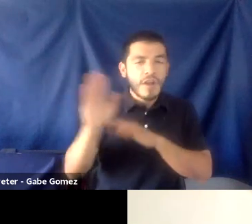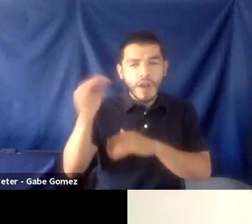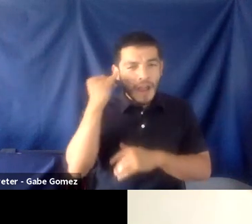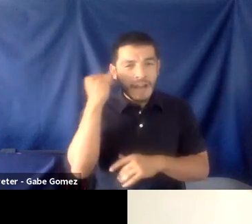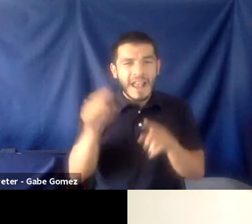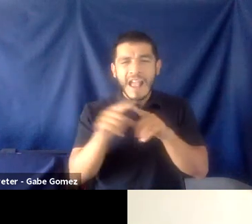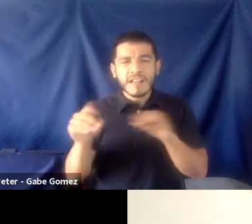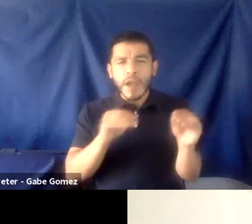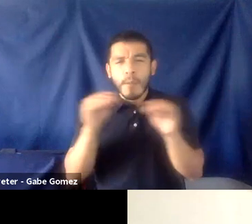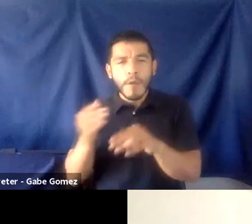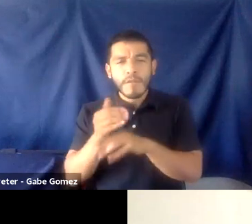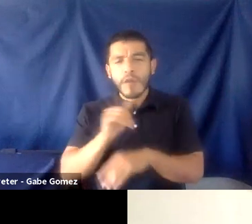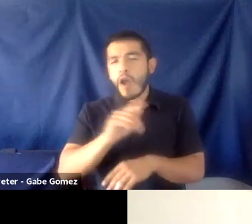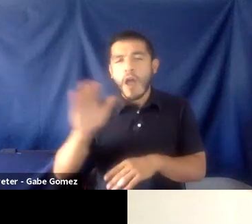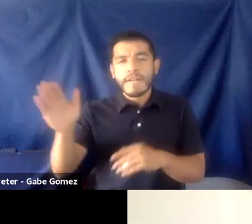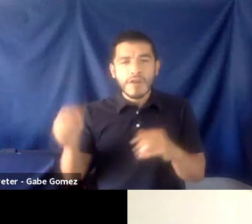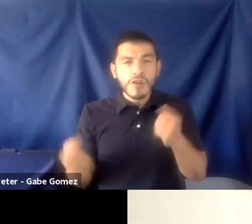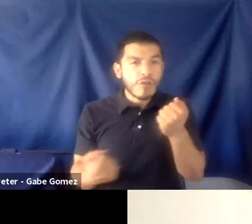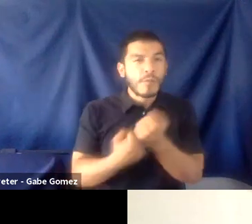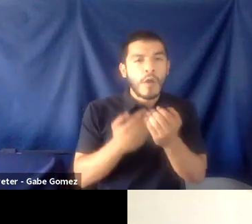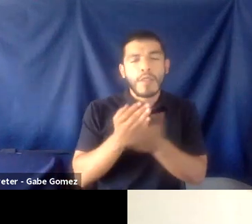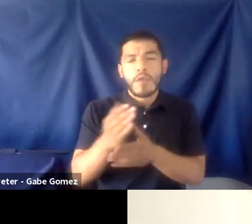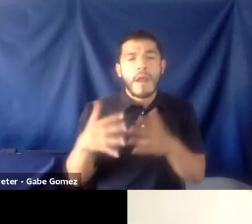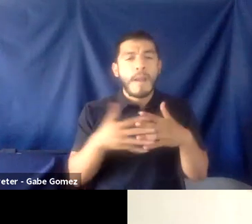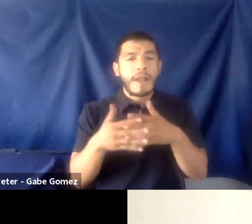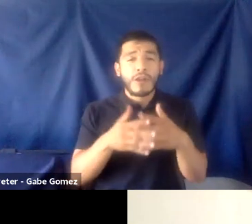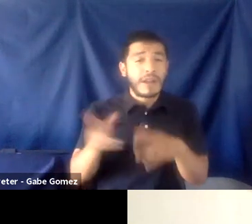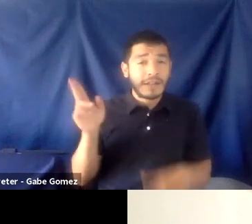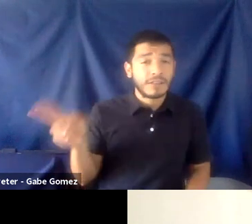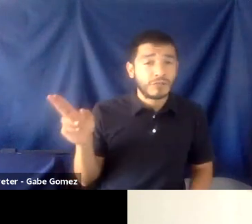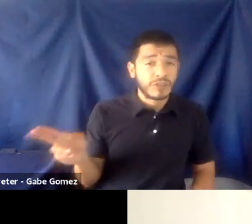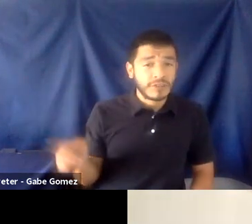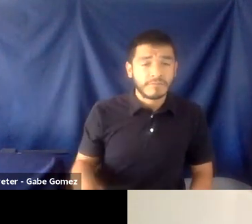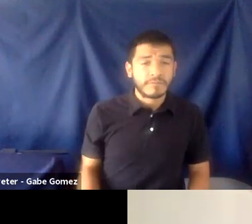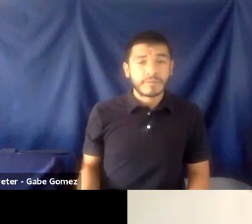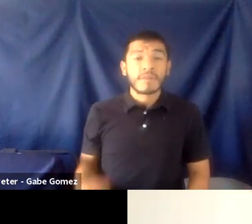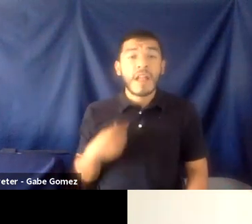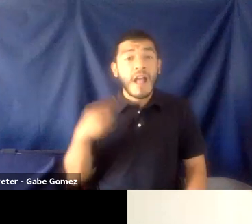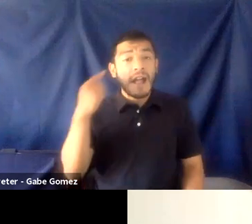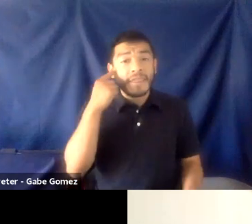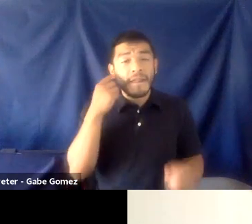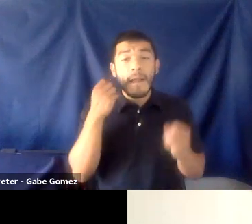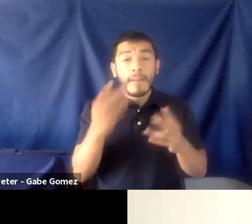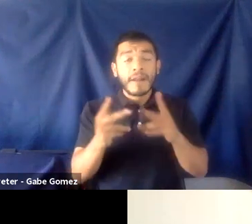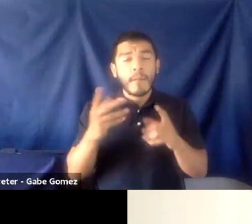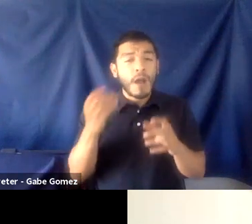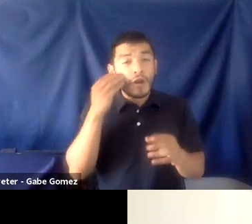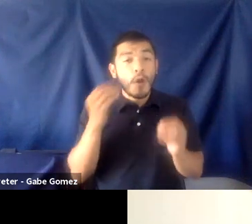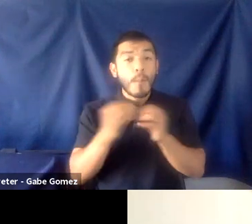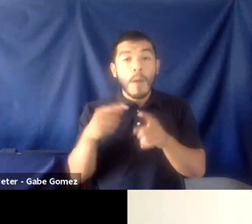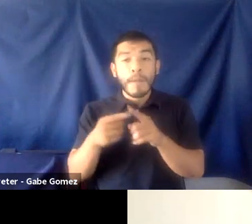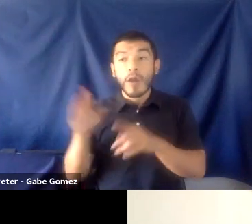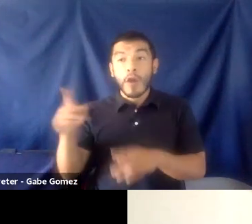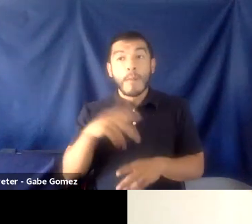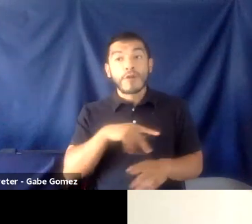these movements through American history. I think sometimes there's people who want to know more about her family background or her personal